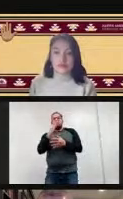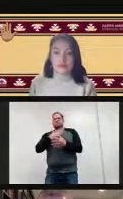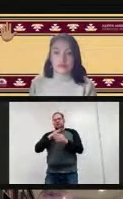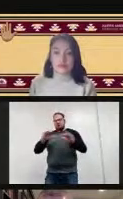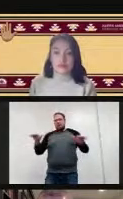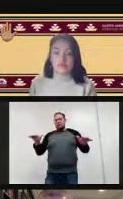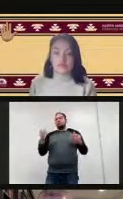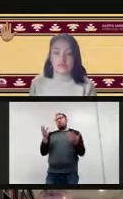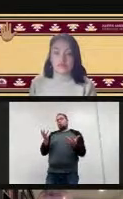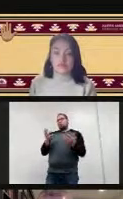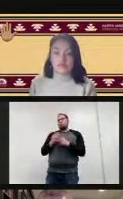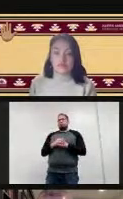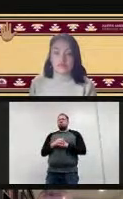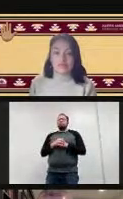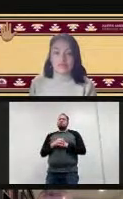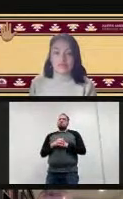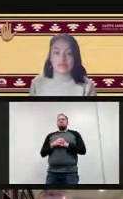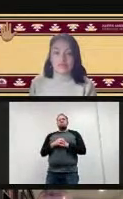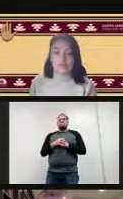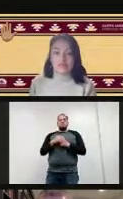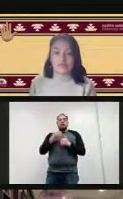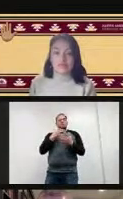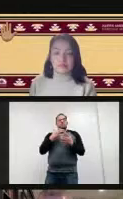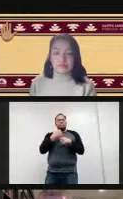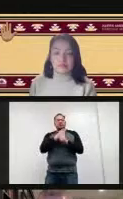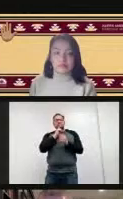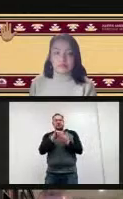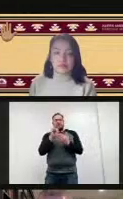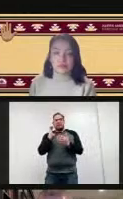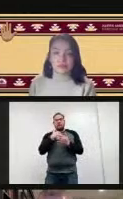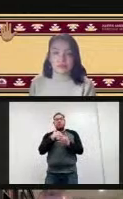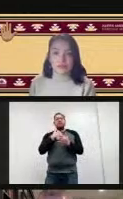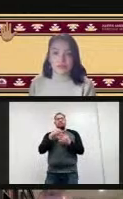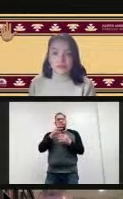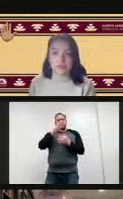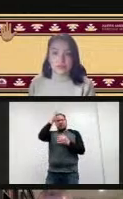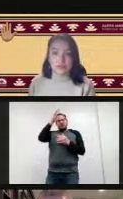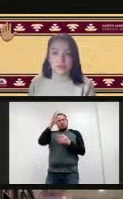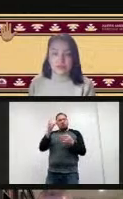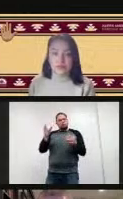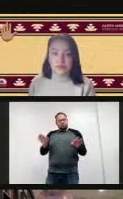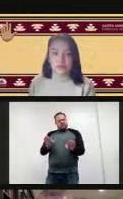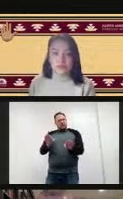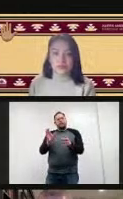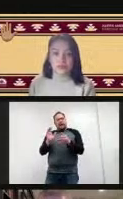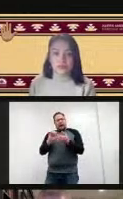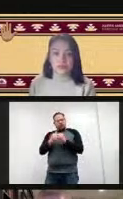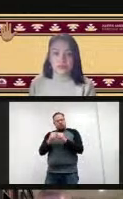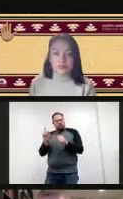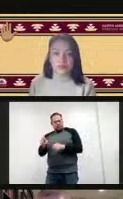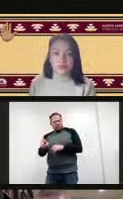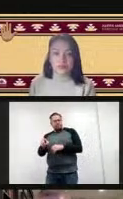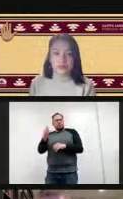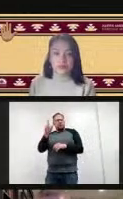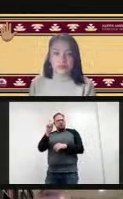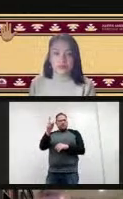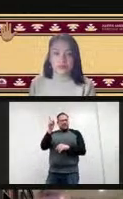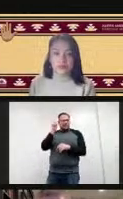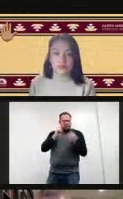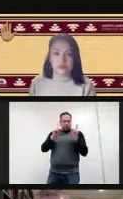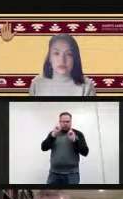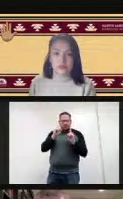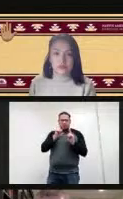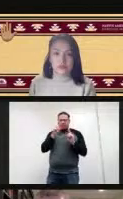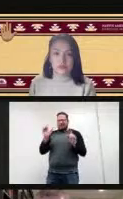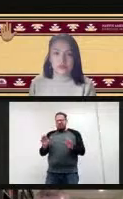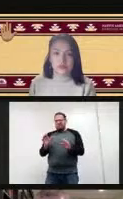So I want to make sure that our parents are treated the way they should be. They should be listened to and not